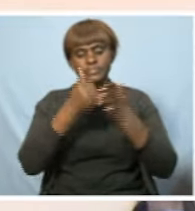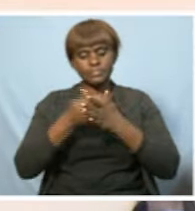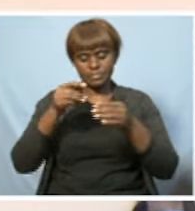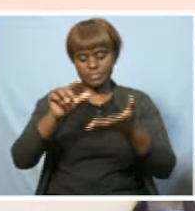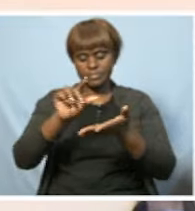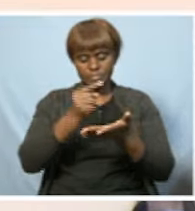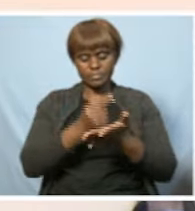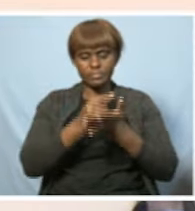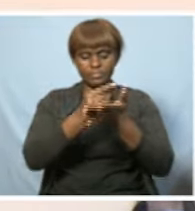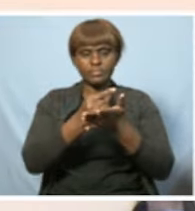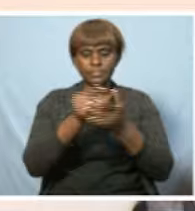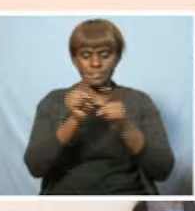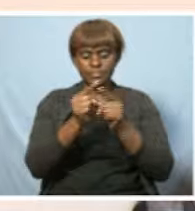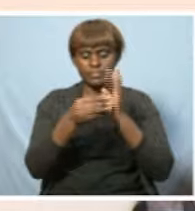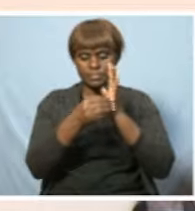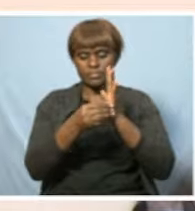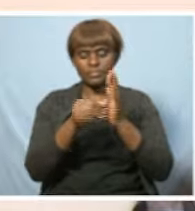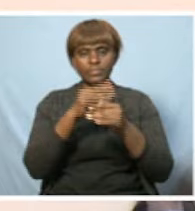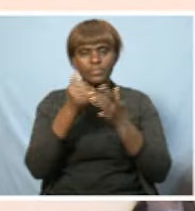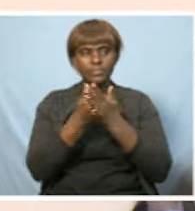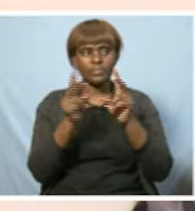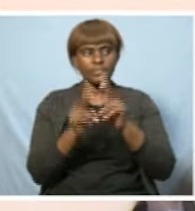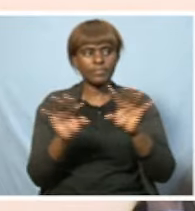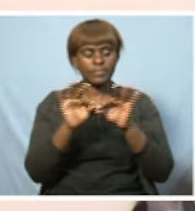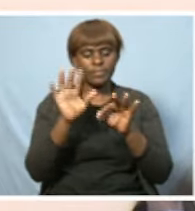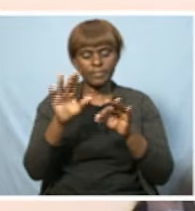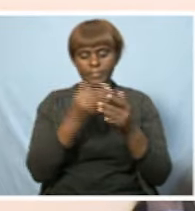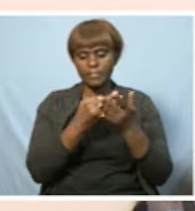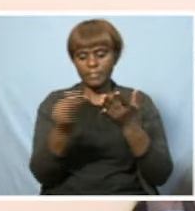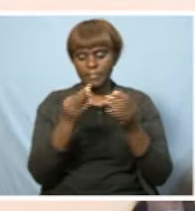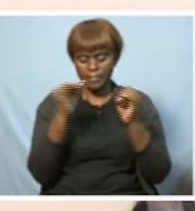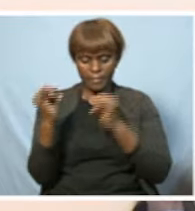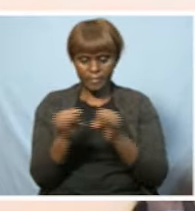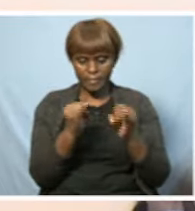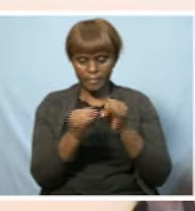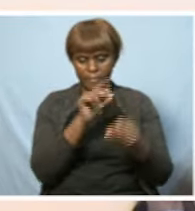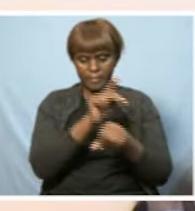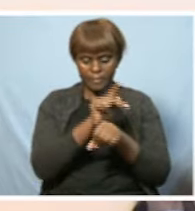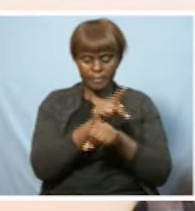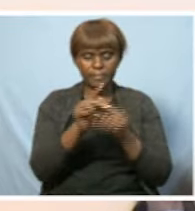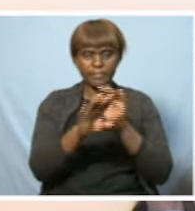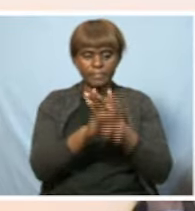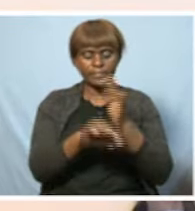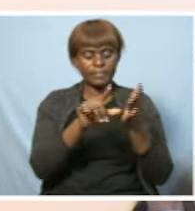and provide guidance where necessary. Failure to implement projects under loans.